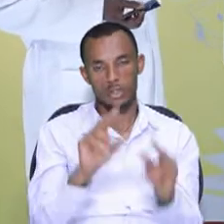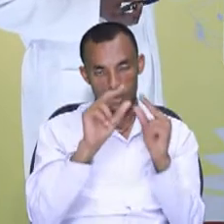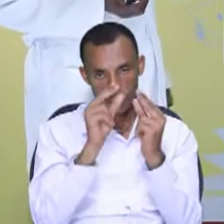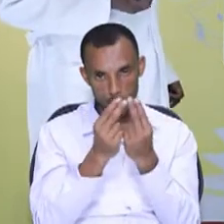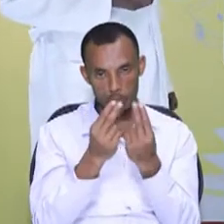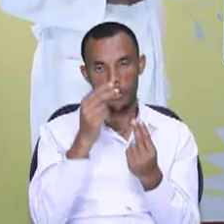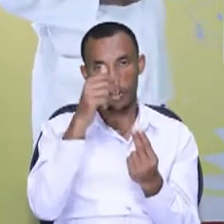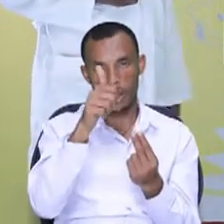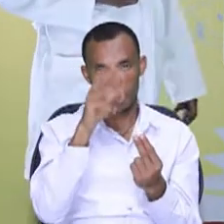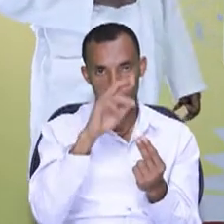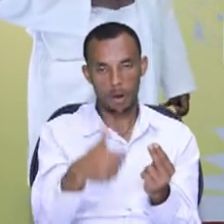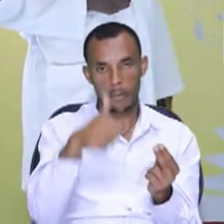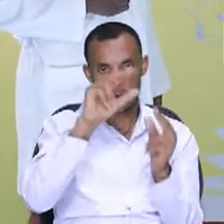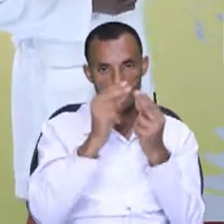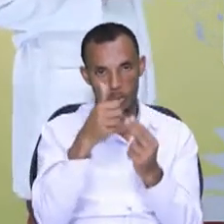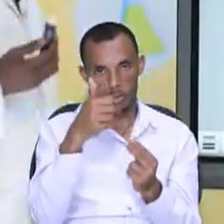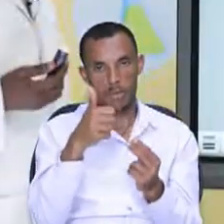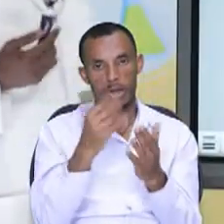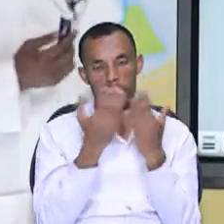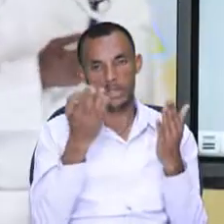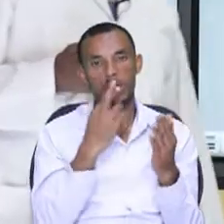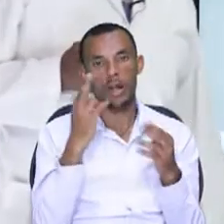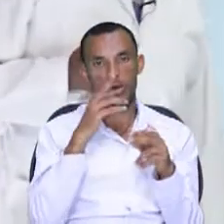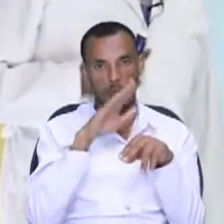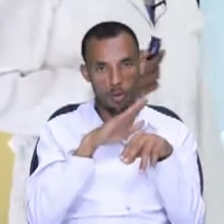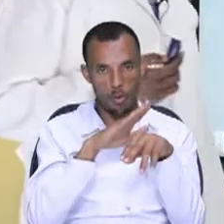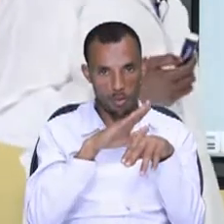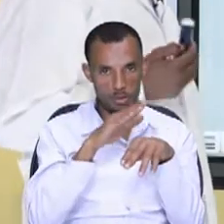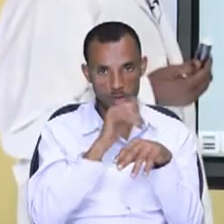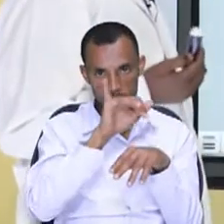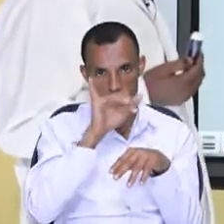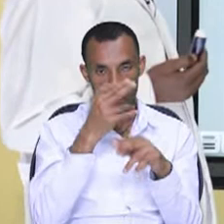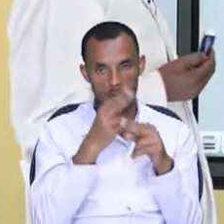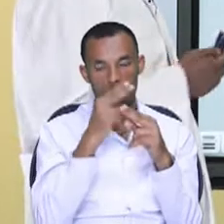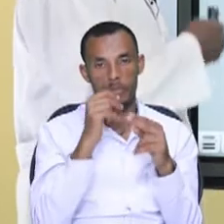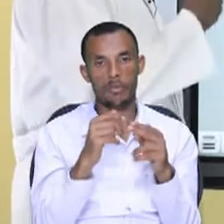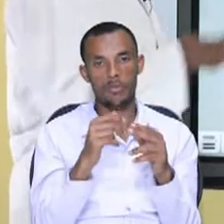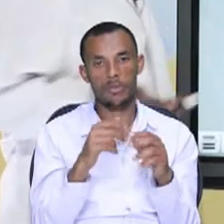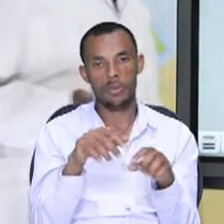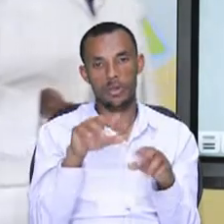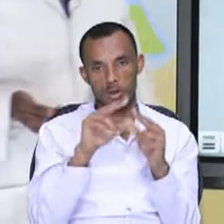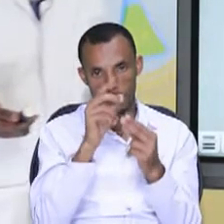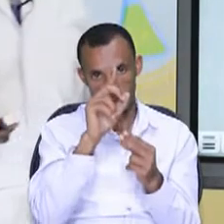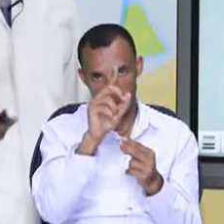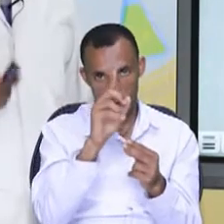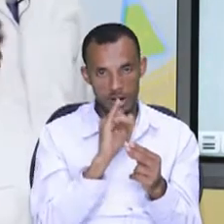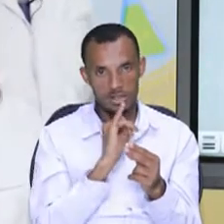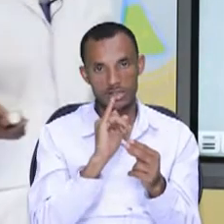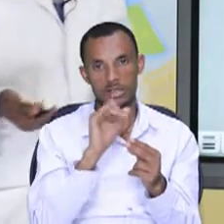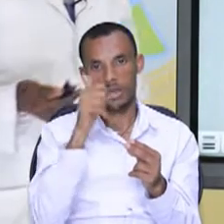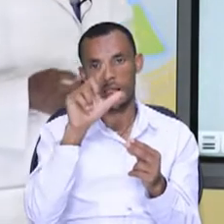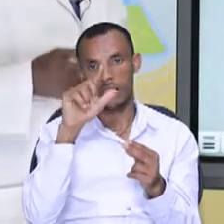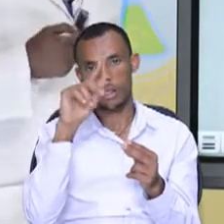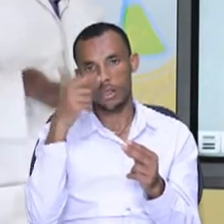group A or main group elements have common names or family names. So group 1 element,